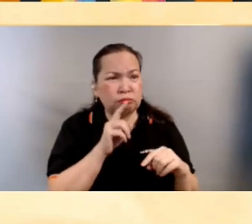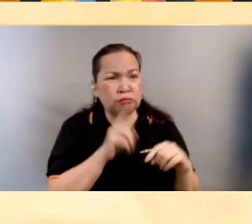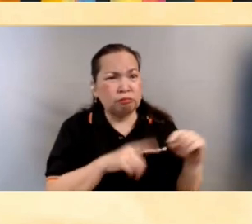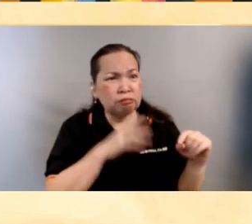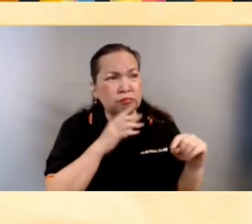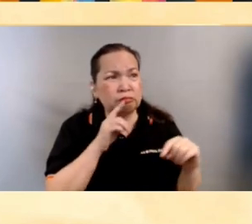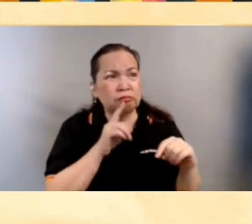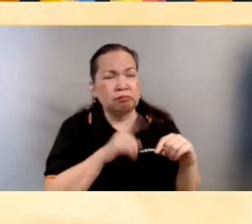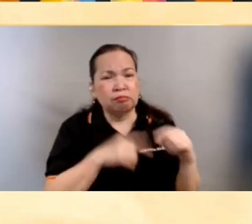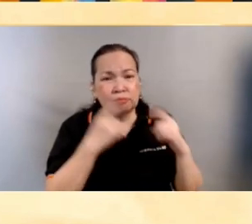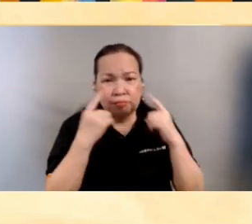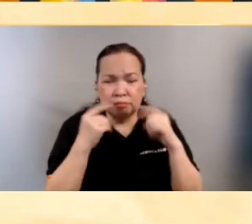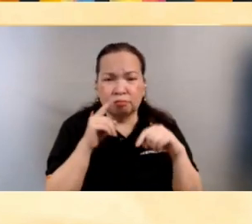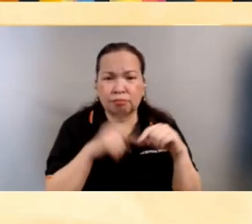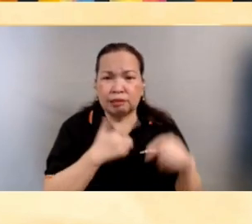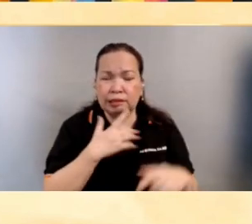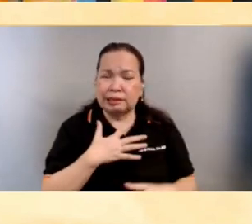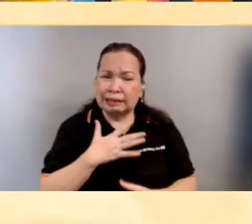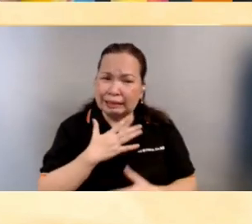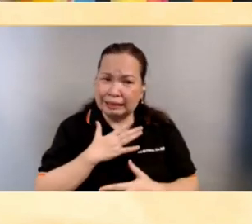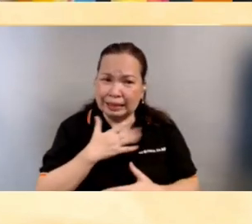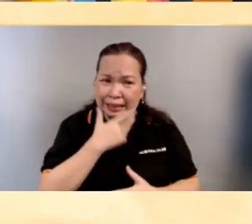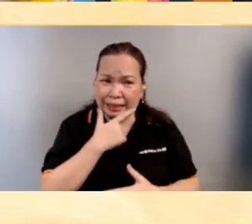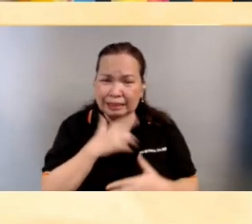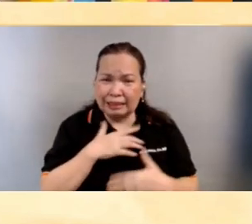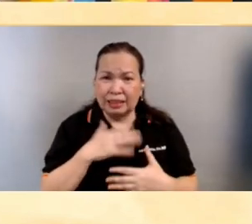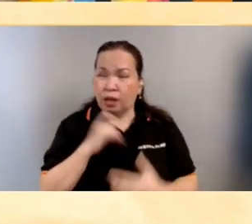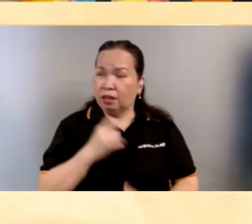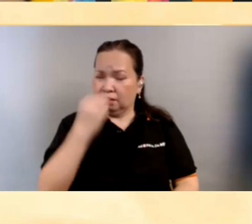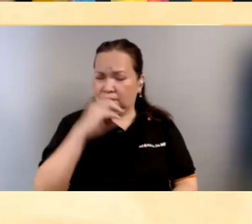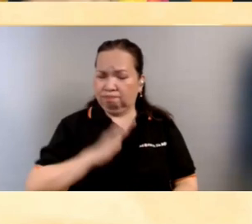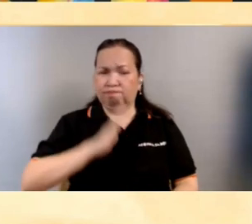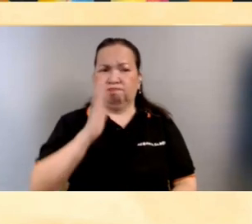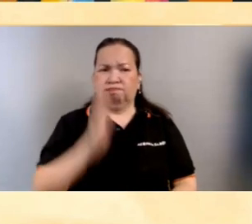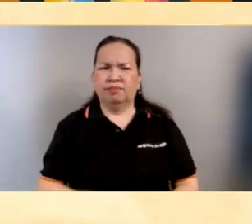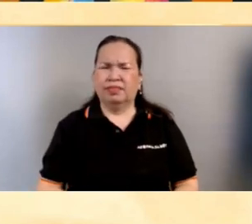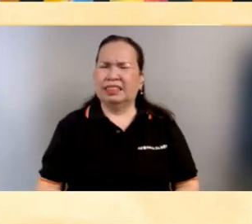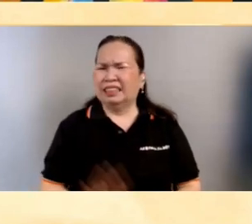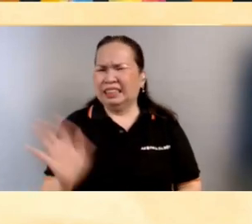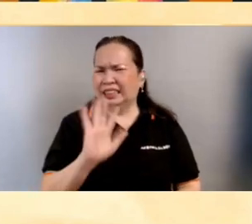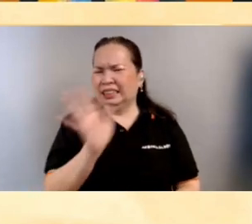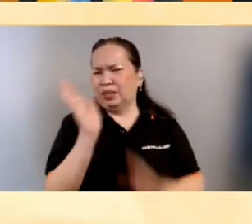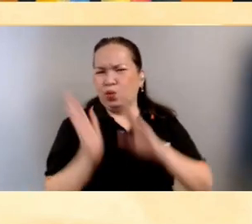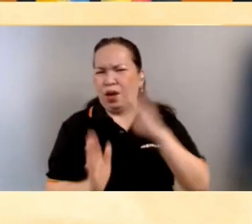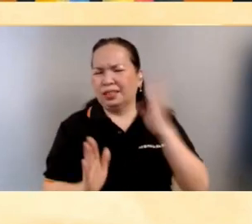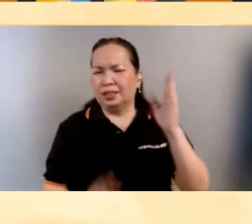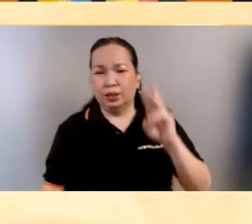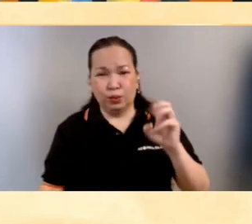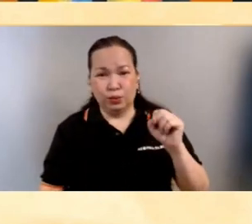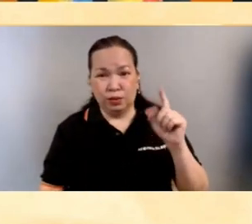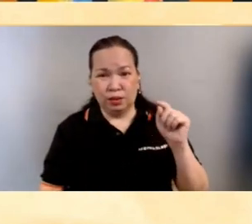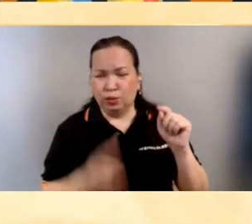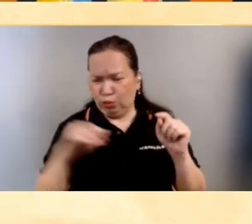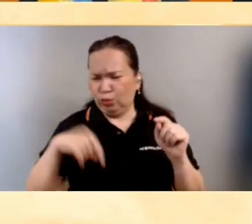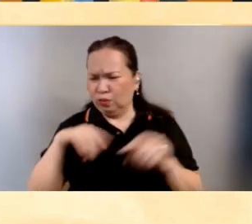just, you have to be so poised. But I think let's not copy that. Let's not think that our